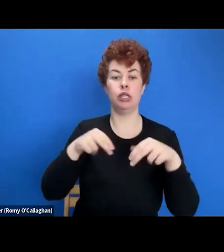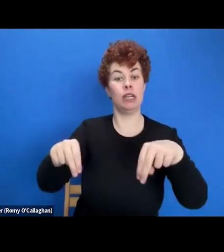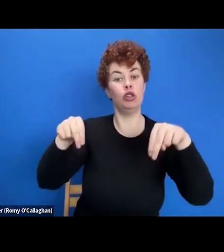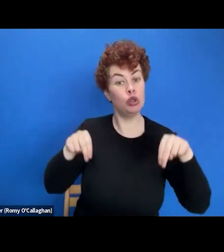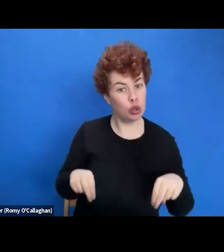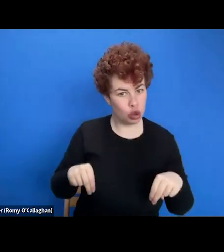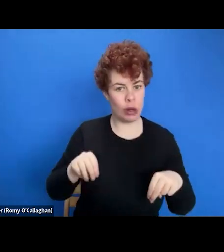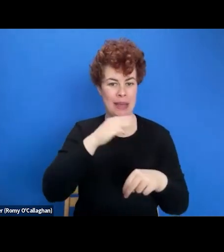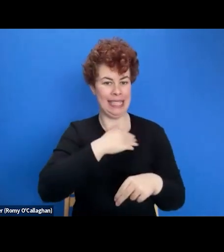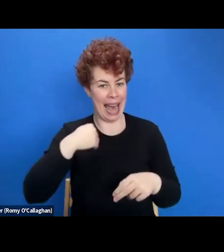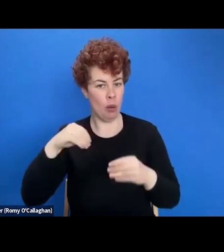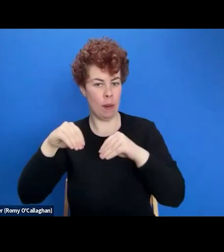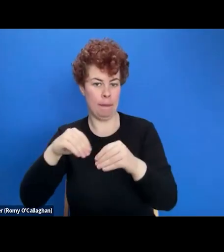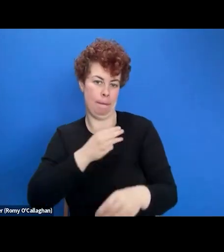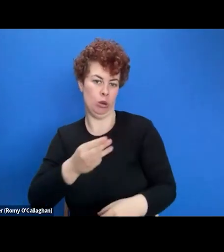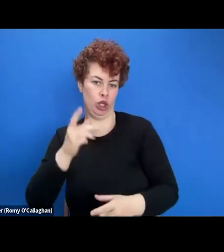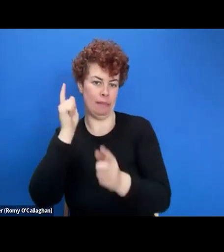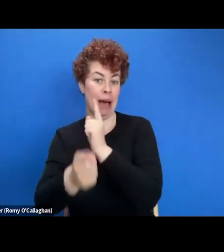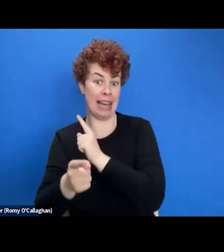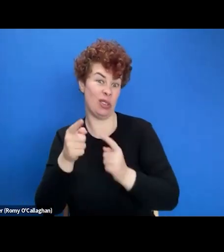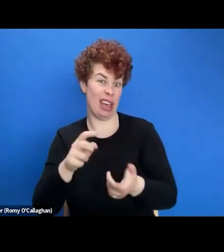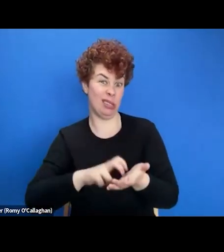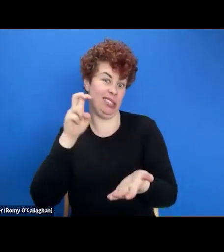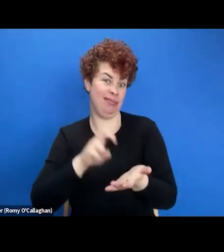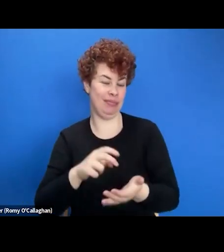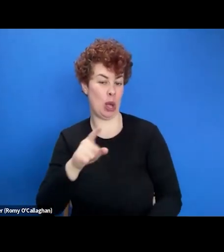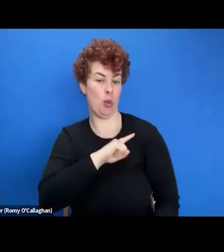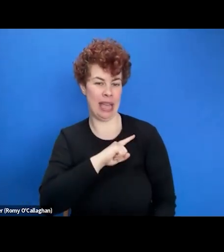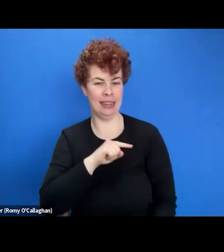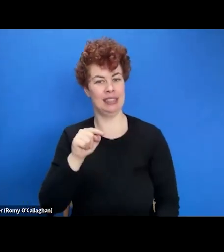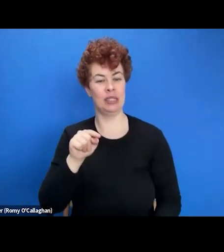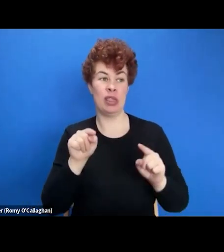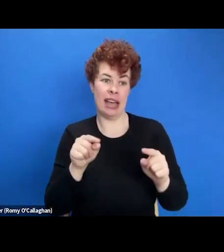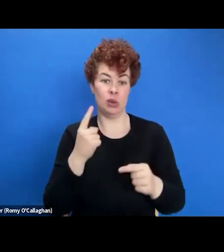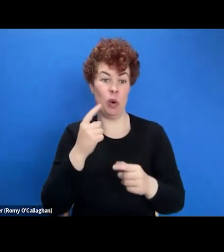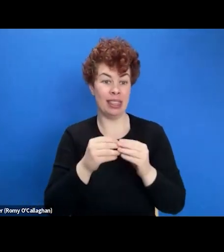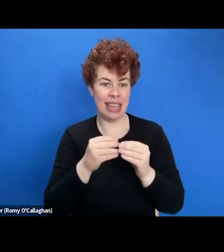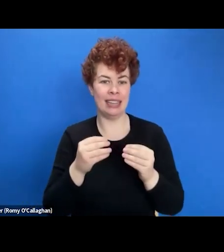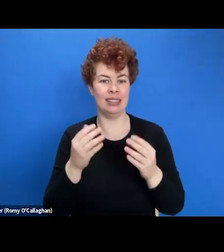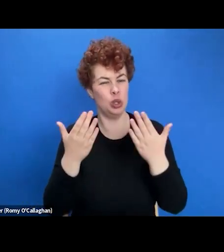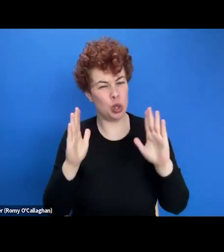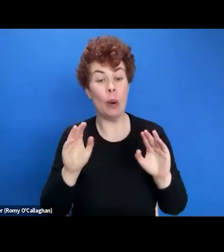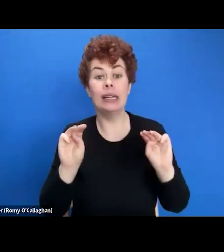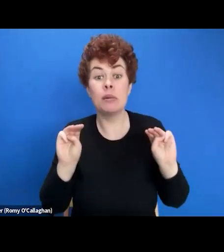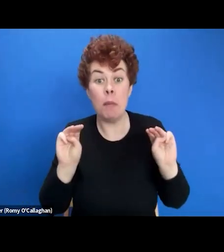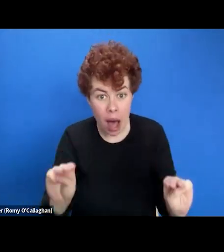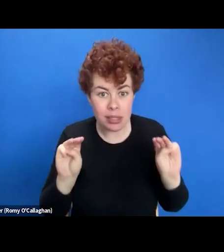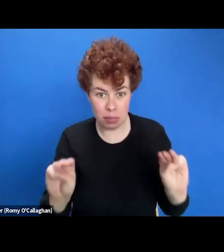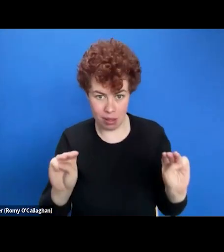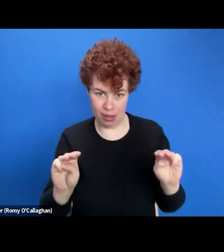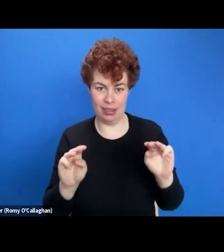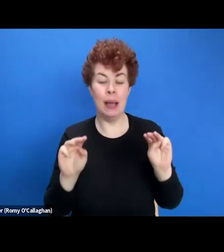motion passed. So we were delighted. So I think that that's just one thing to name, that it's possible to do things to